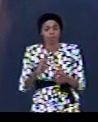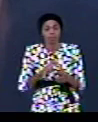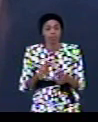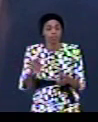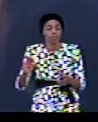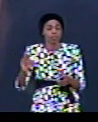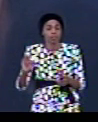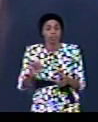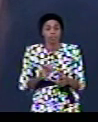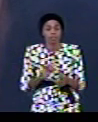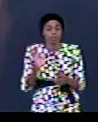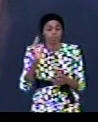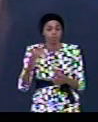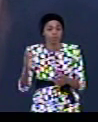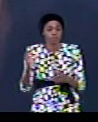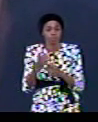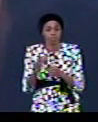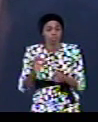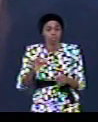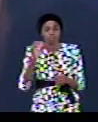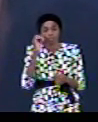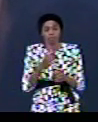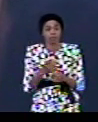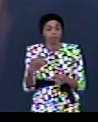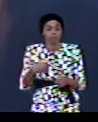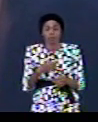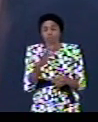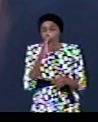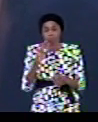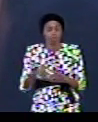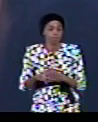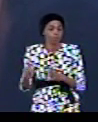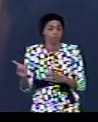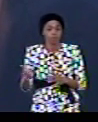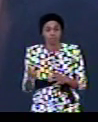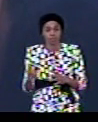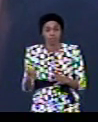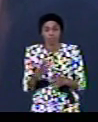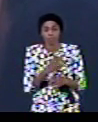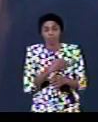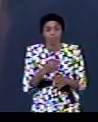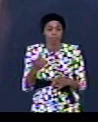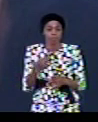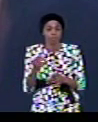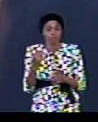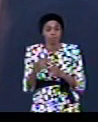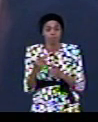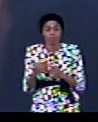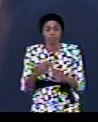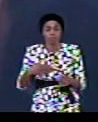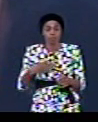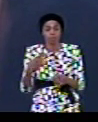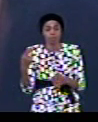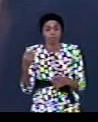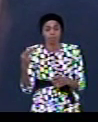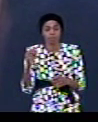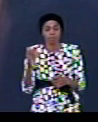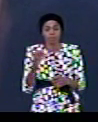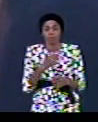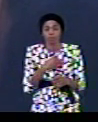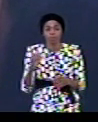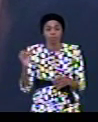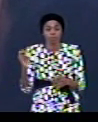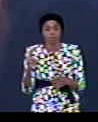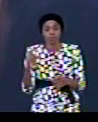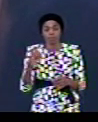then will we take our daughter, and we will be gone. And their words pleased Hamor and Shechem,